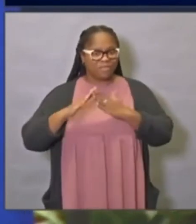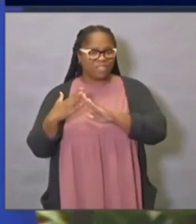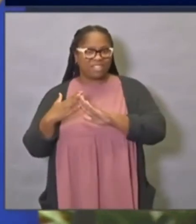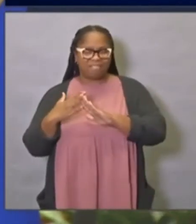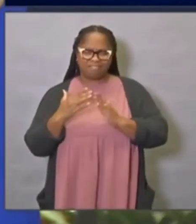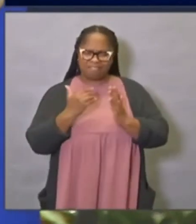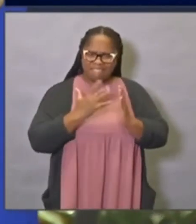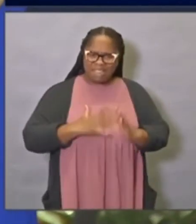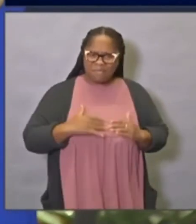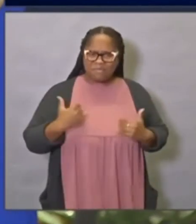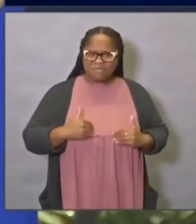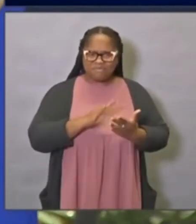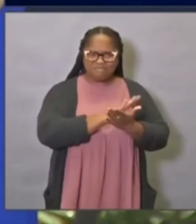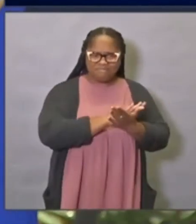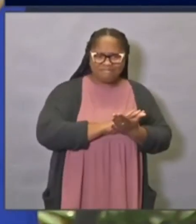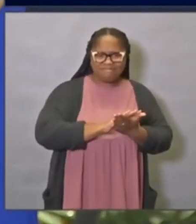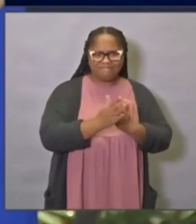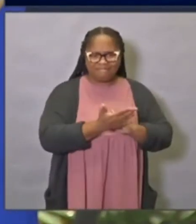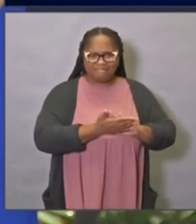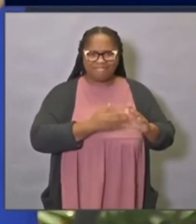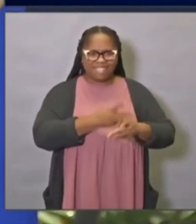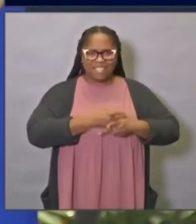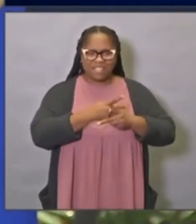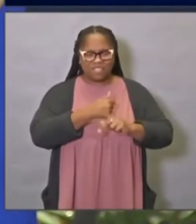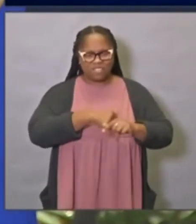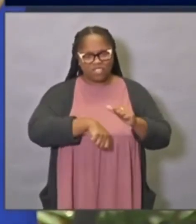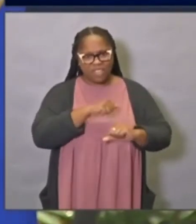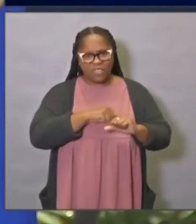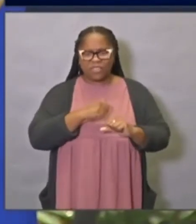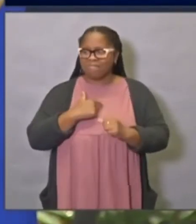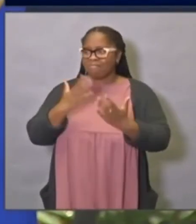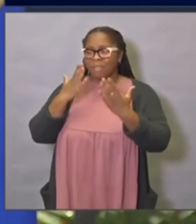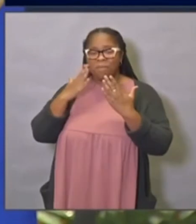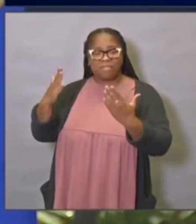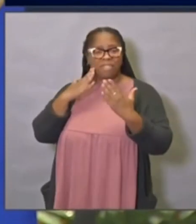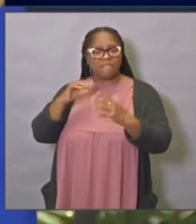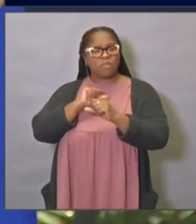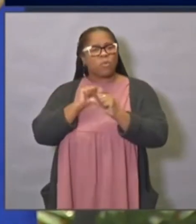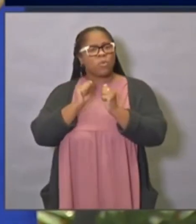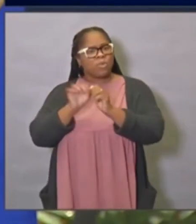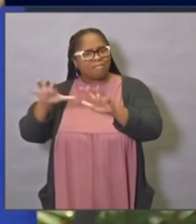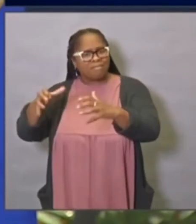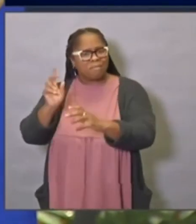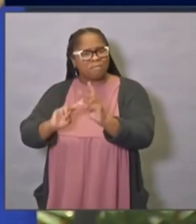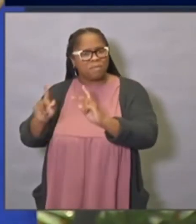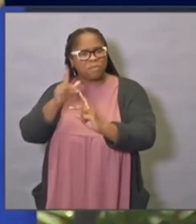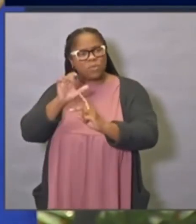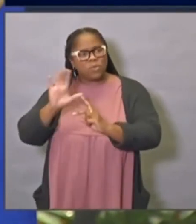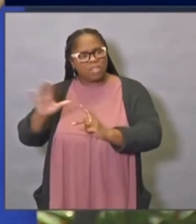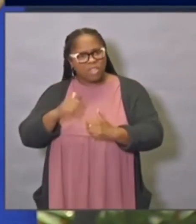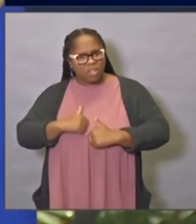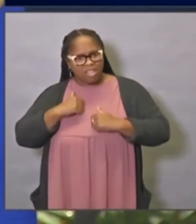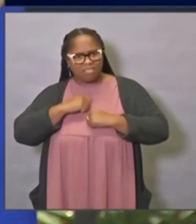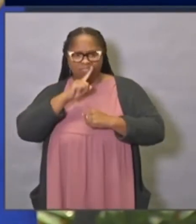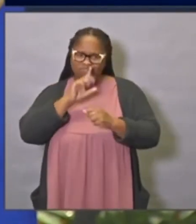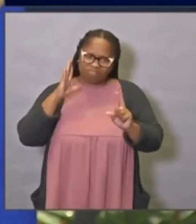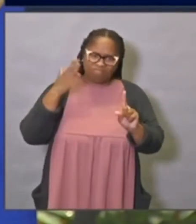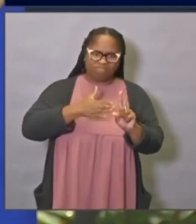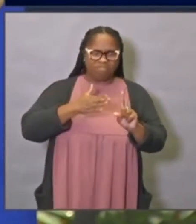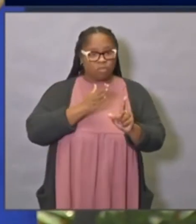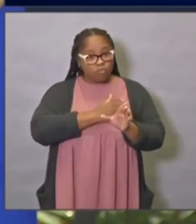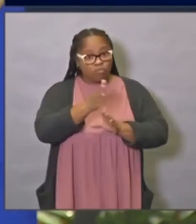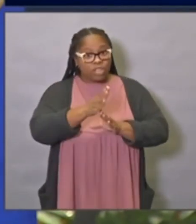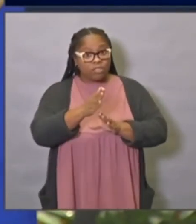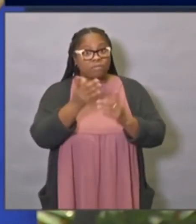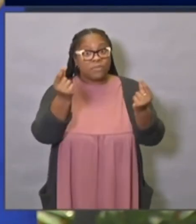neighbors who are kind and care for each other. I'm thankful to work with a team of people who have dedicated their lives and their careers to helping